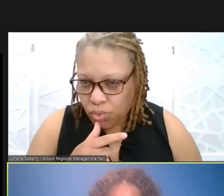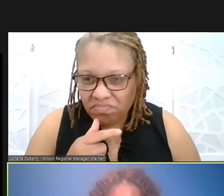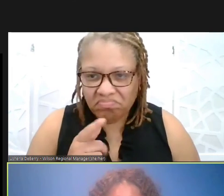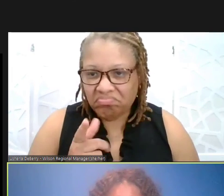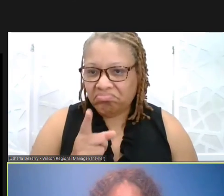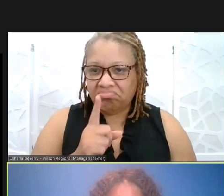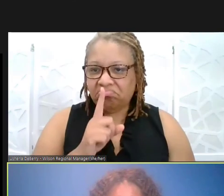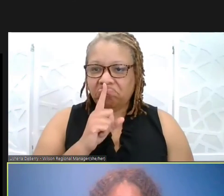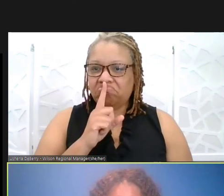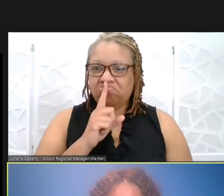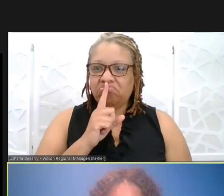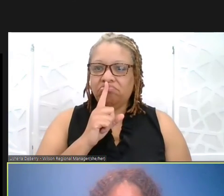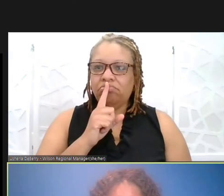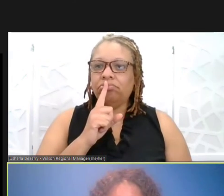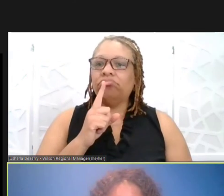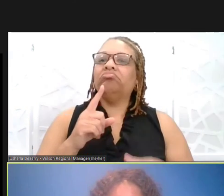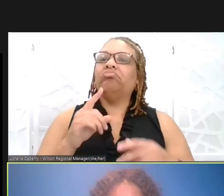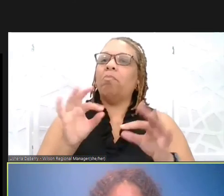possible.